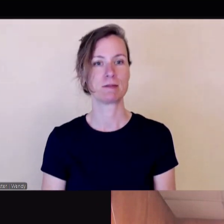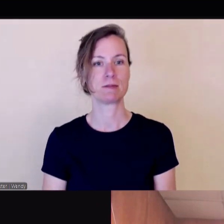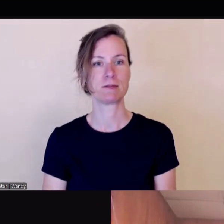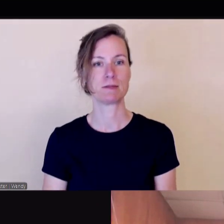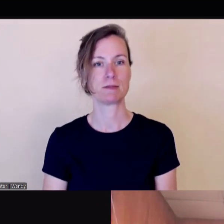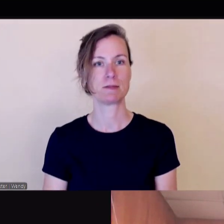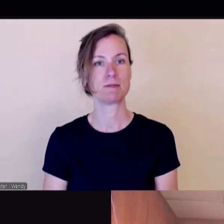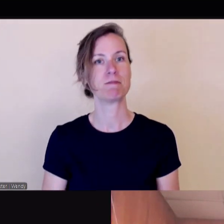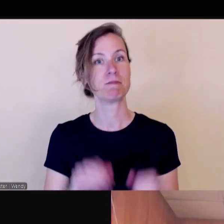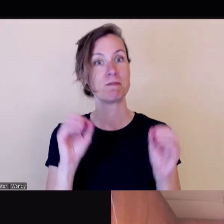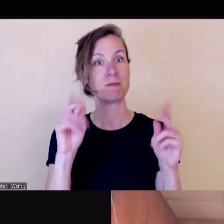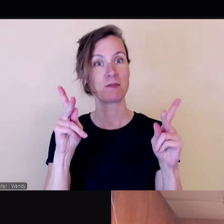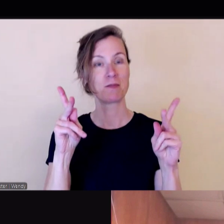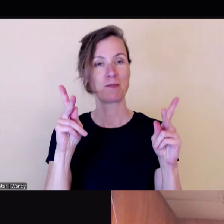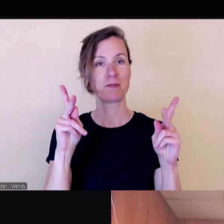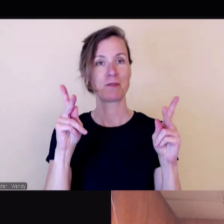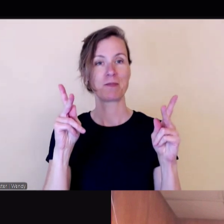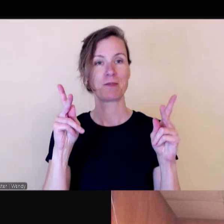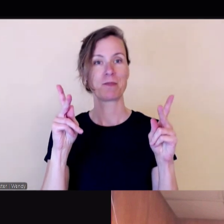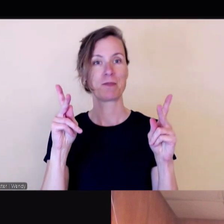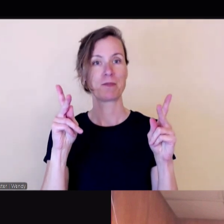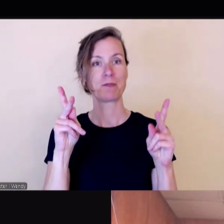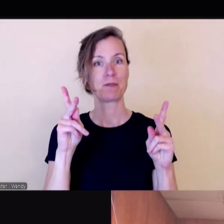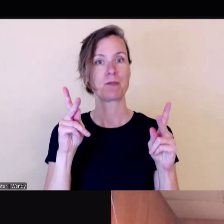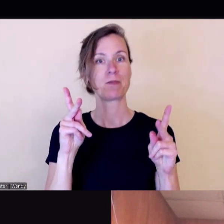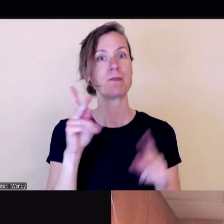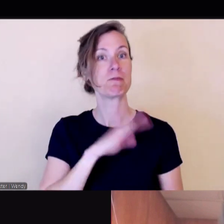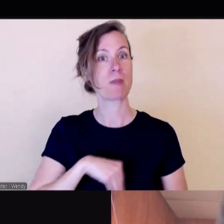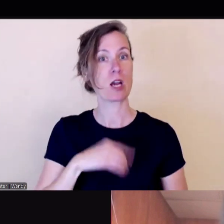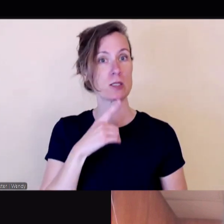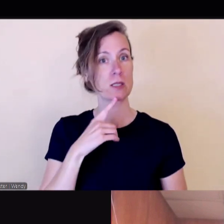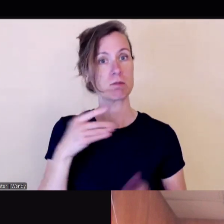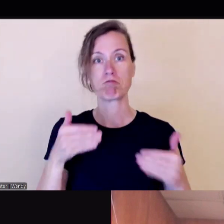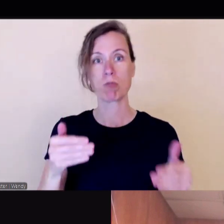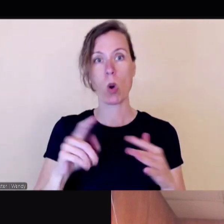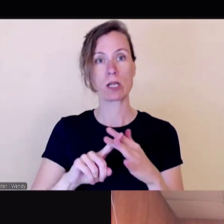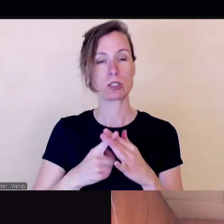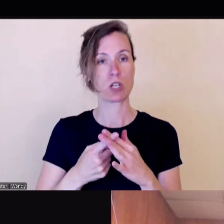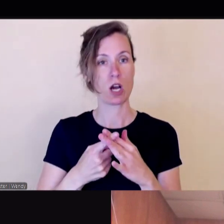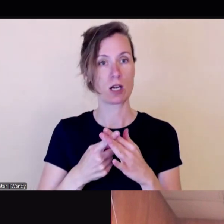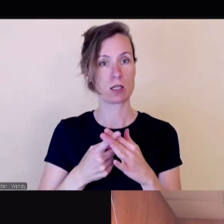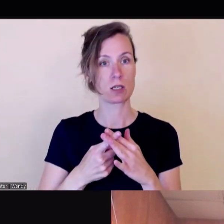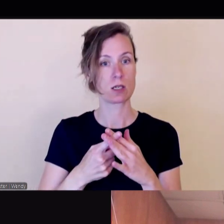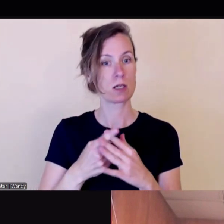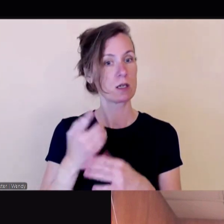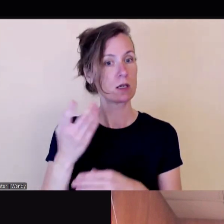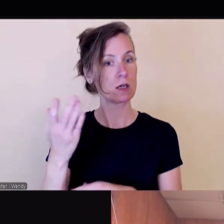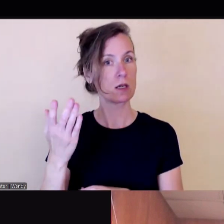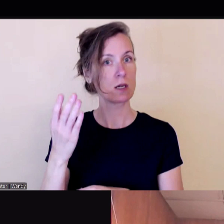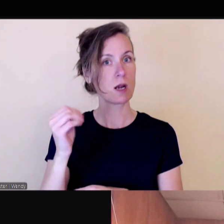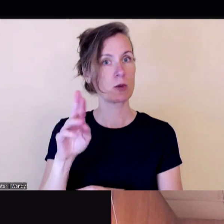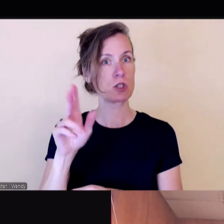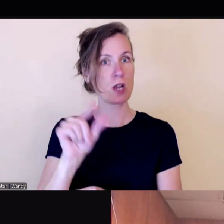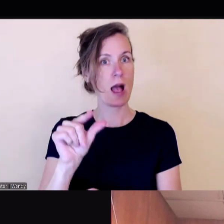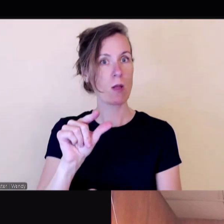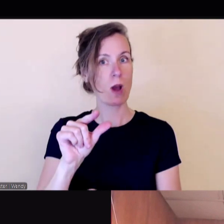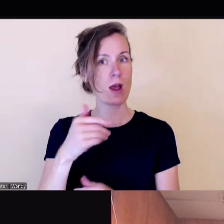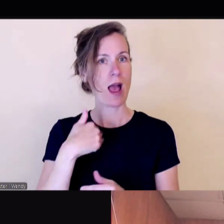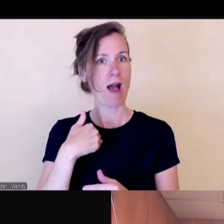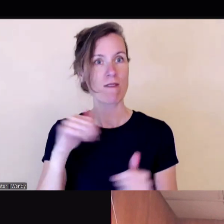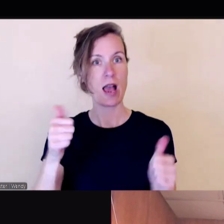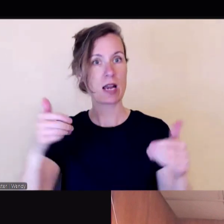All right, we can go ahead and get started. We have, Mr. Galloway, did you have introductions you wanted to